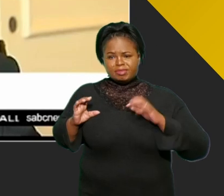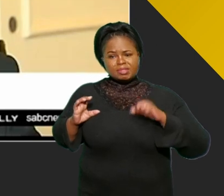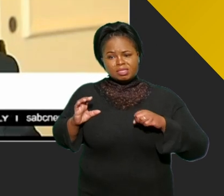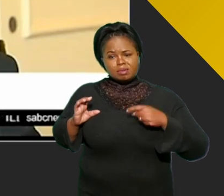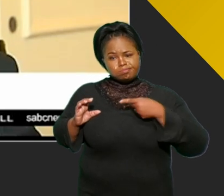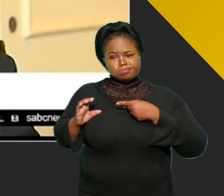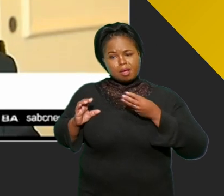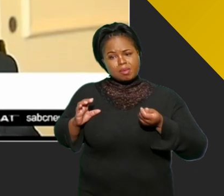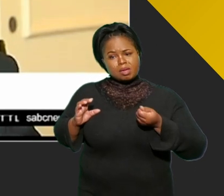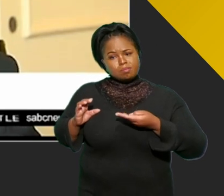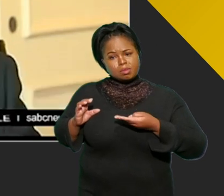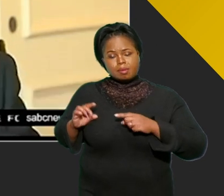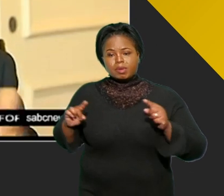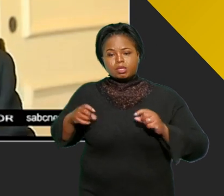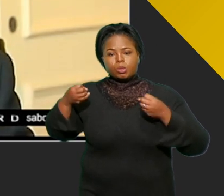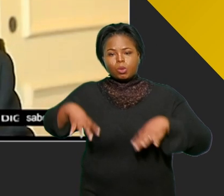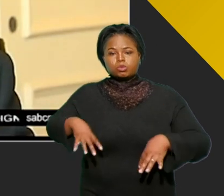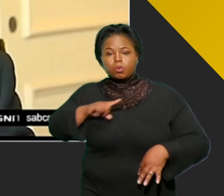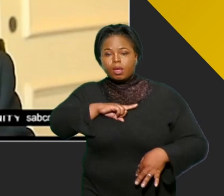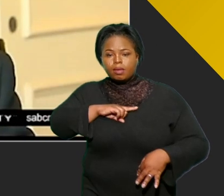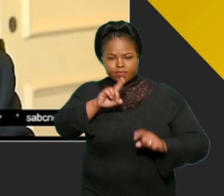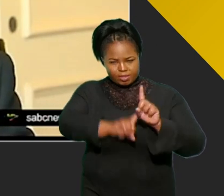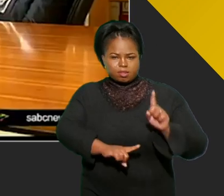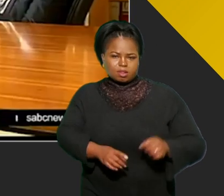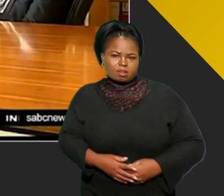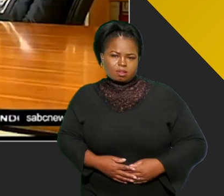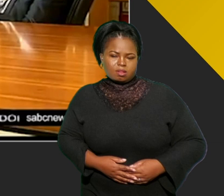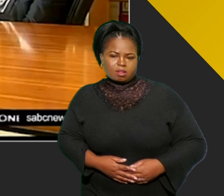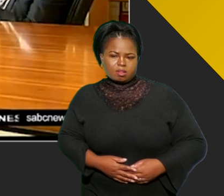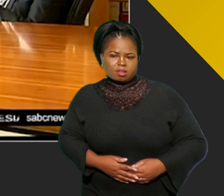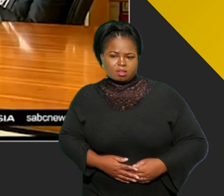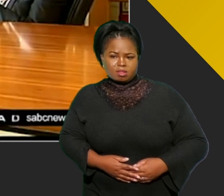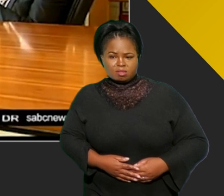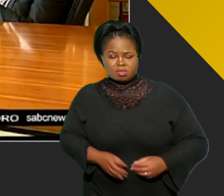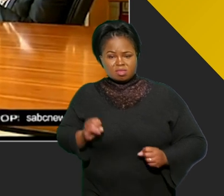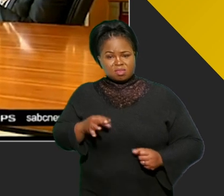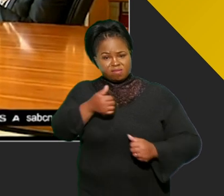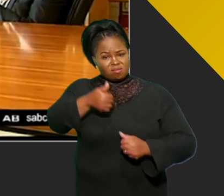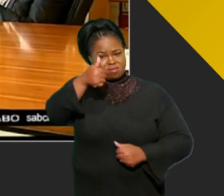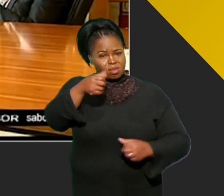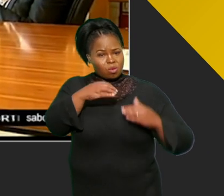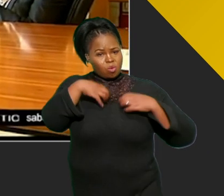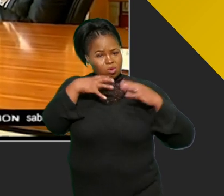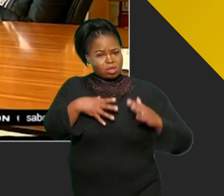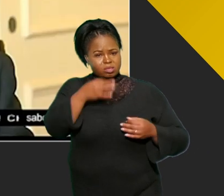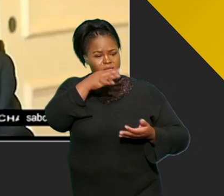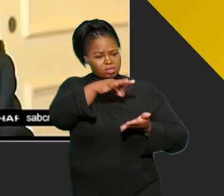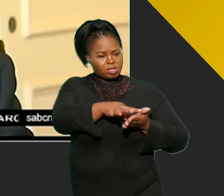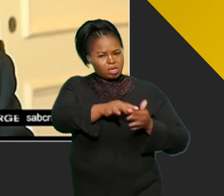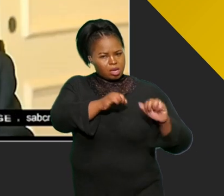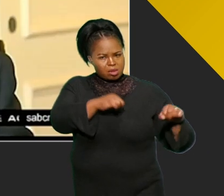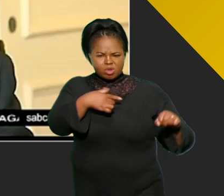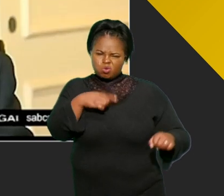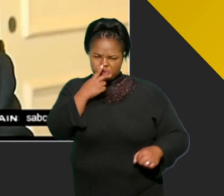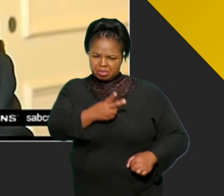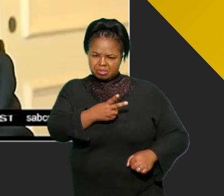money. But you lost the money when you failed. If a landlord says, I've signed an agreement, I would like to see that